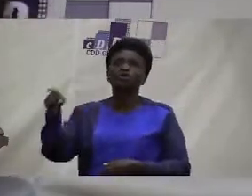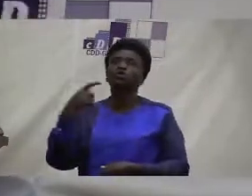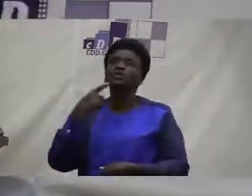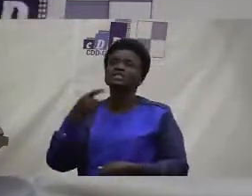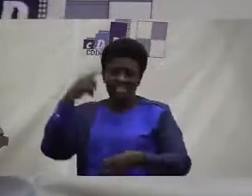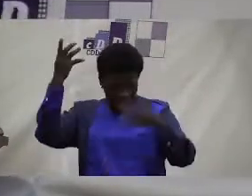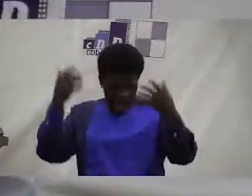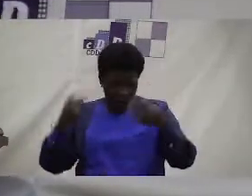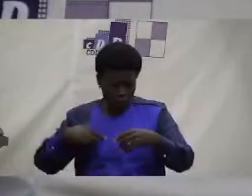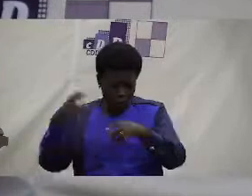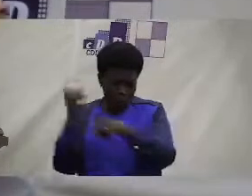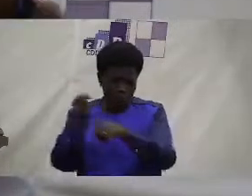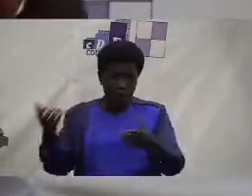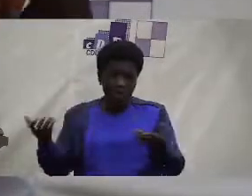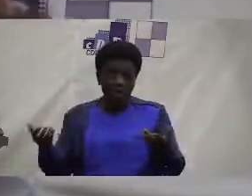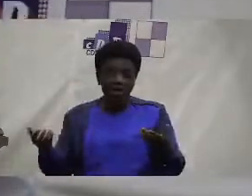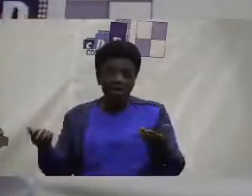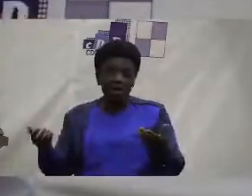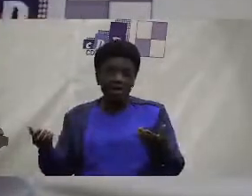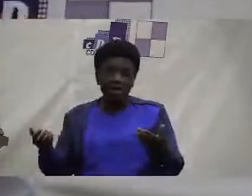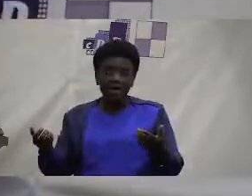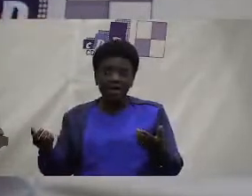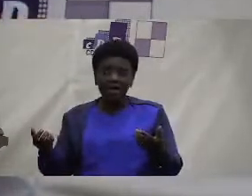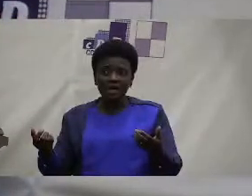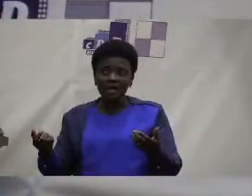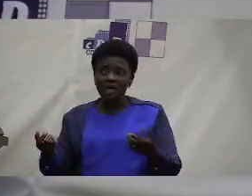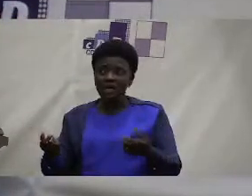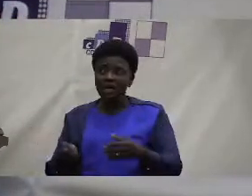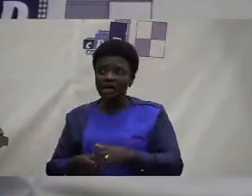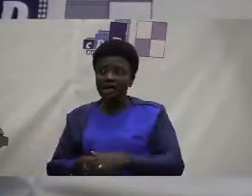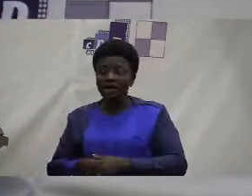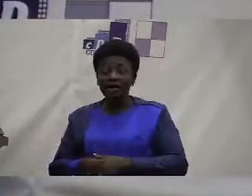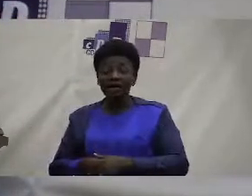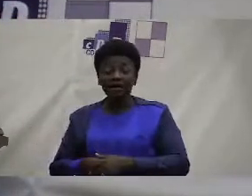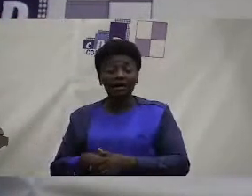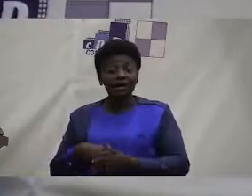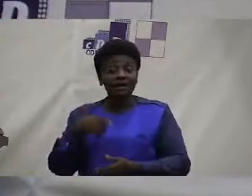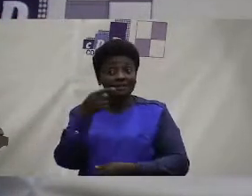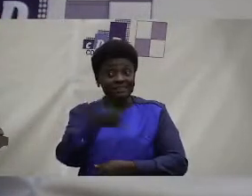and protest. It gives them hope.